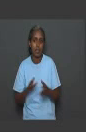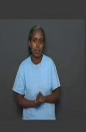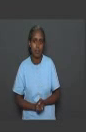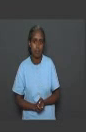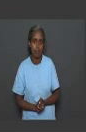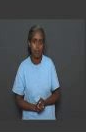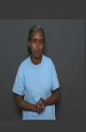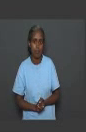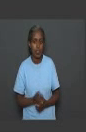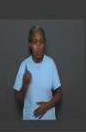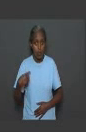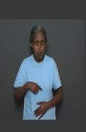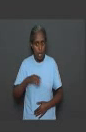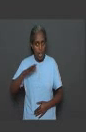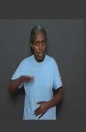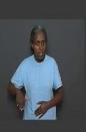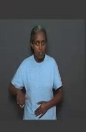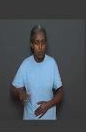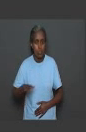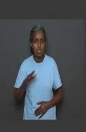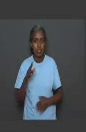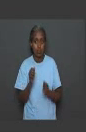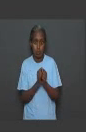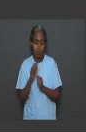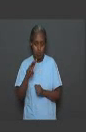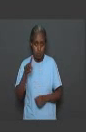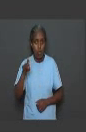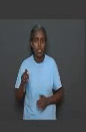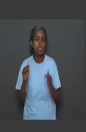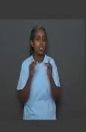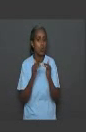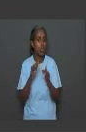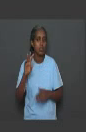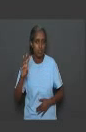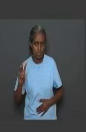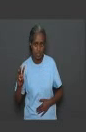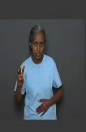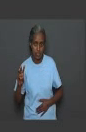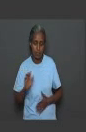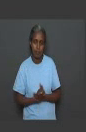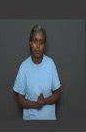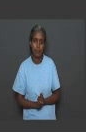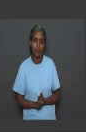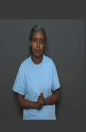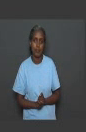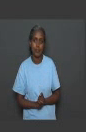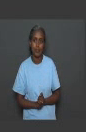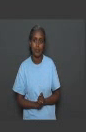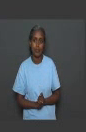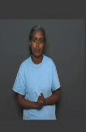variable. We are left with 2x equals 6.